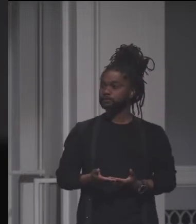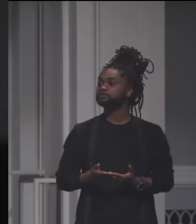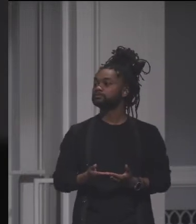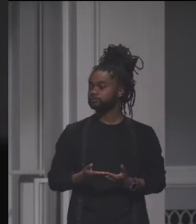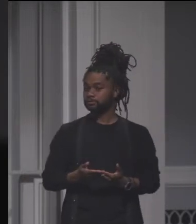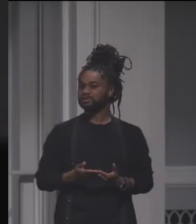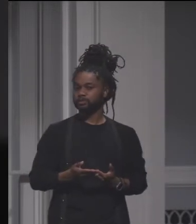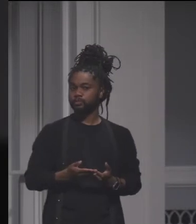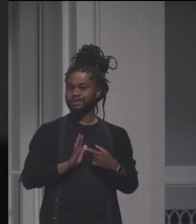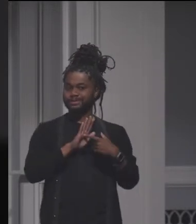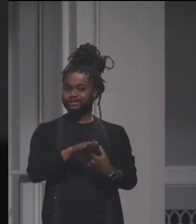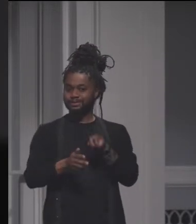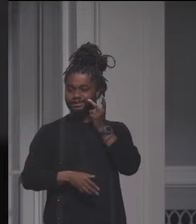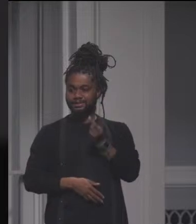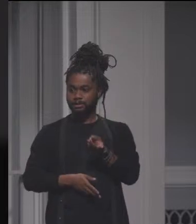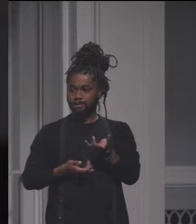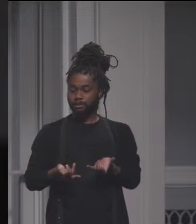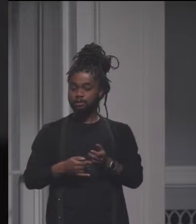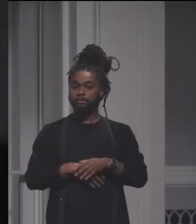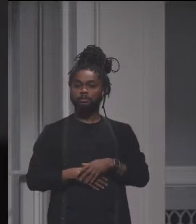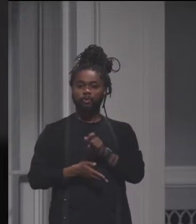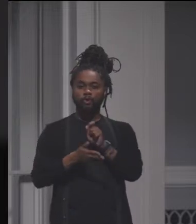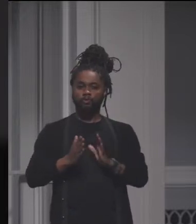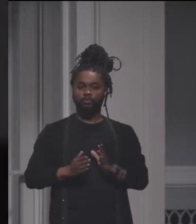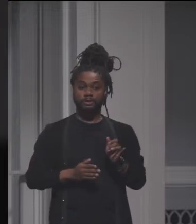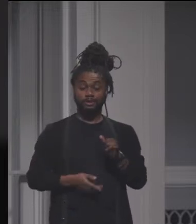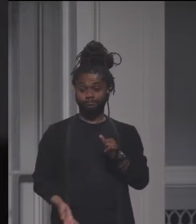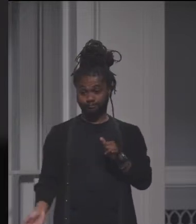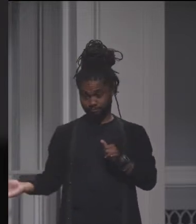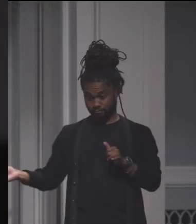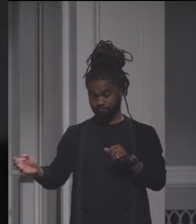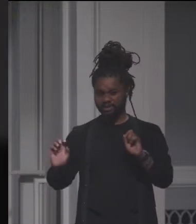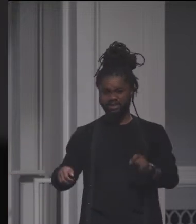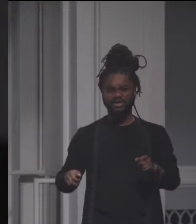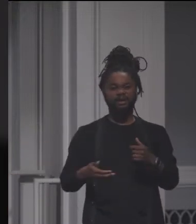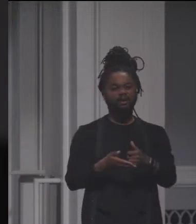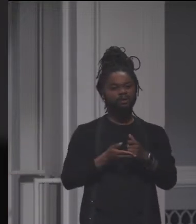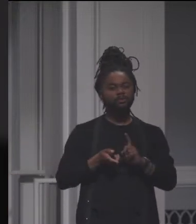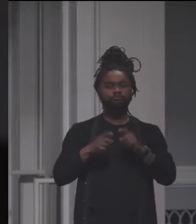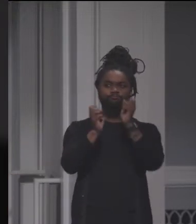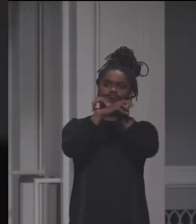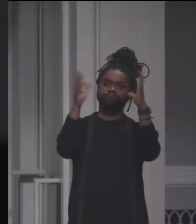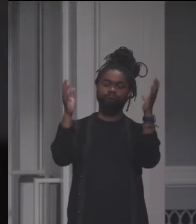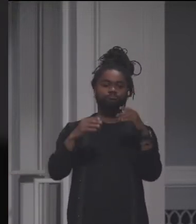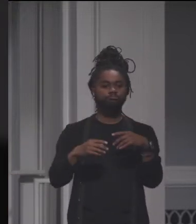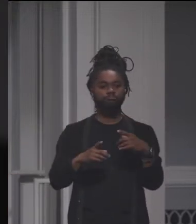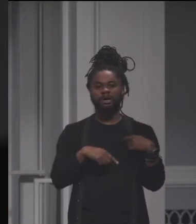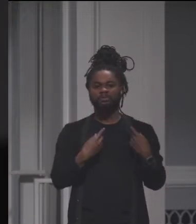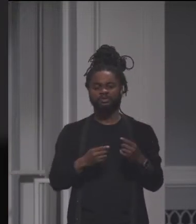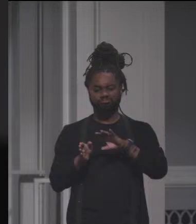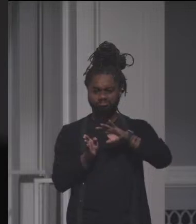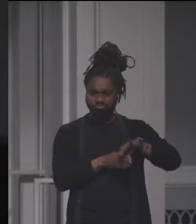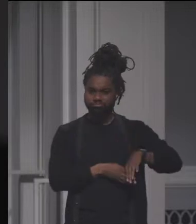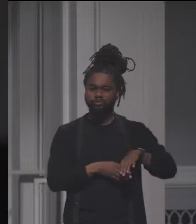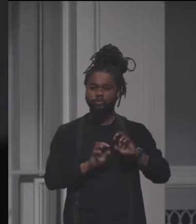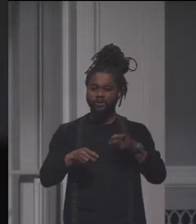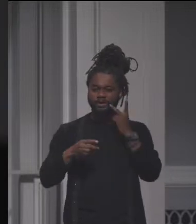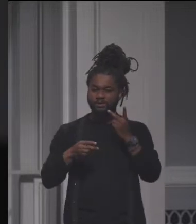limited. Authors like Griffith can help us imagine what has been erased, what might be between the